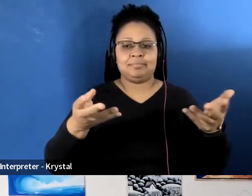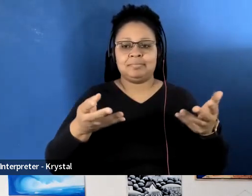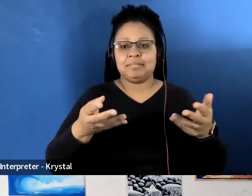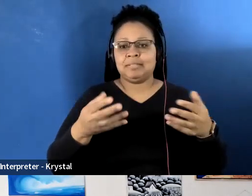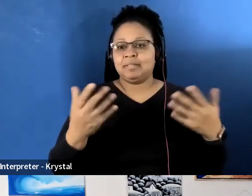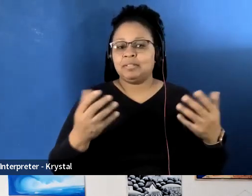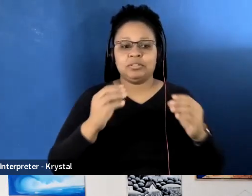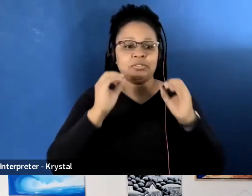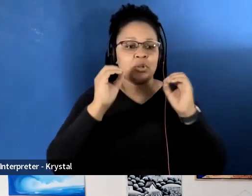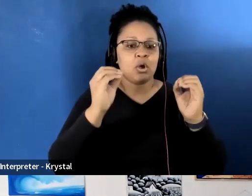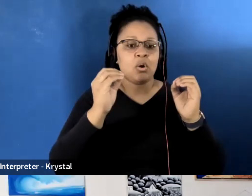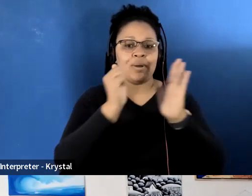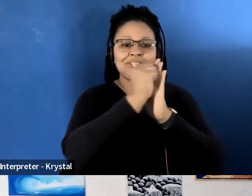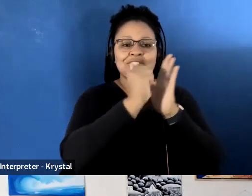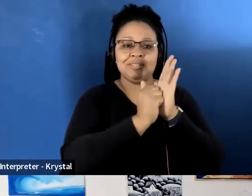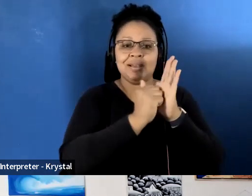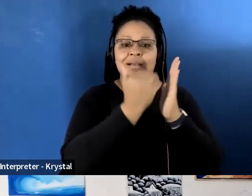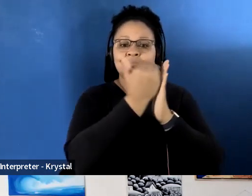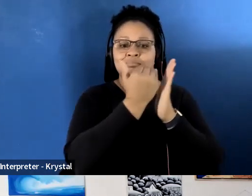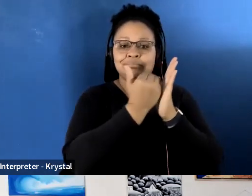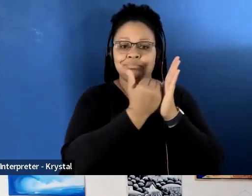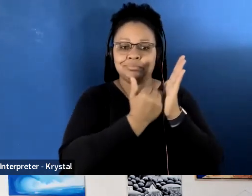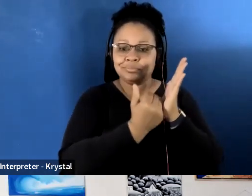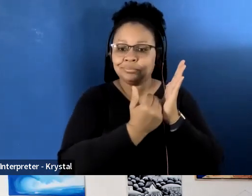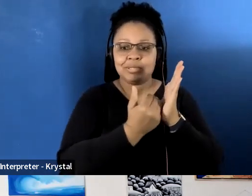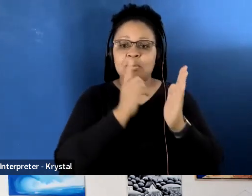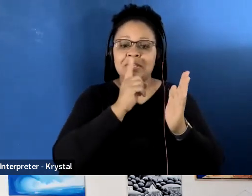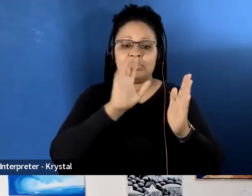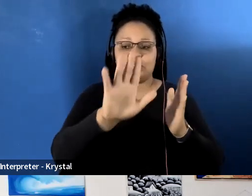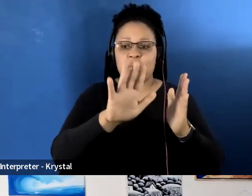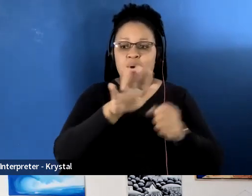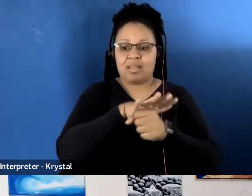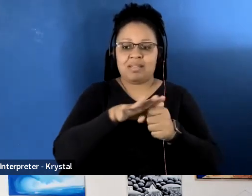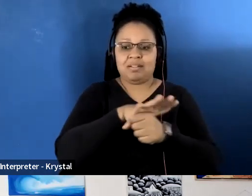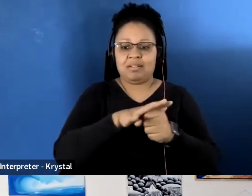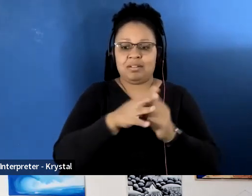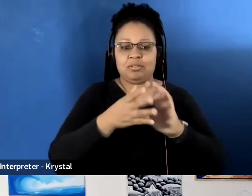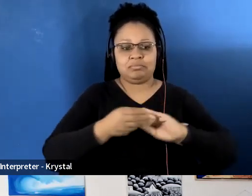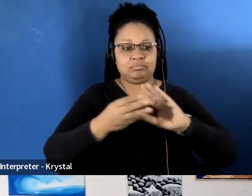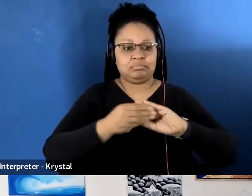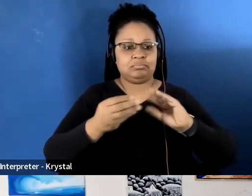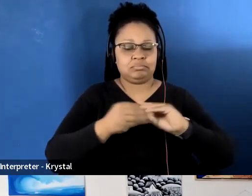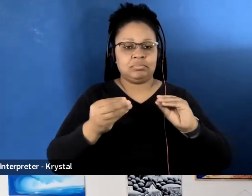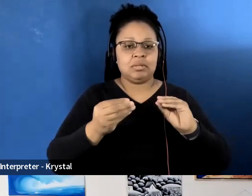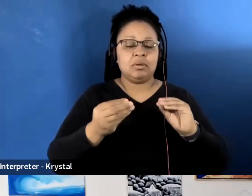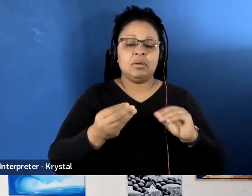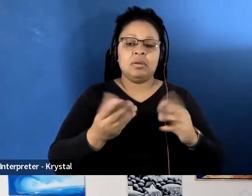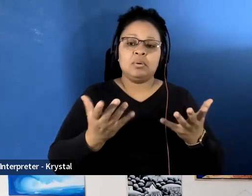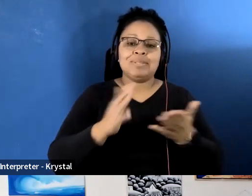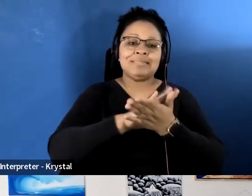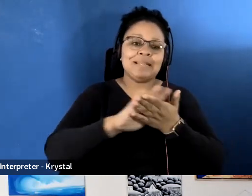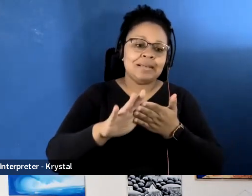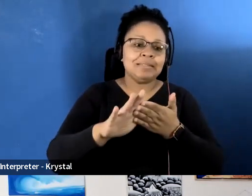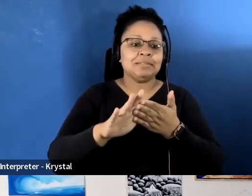set agenda. This really is your space to talk. One of the nice things about conferences is the